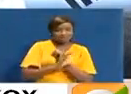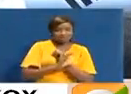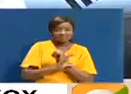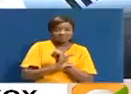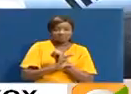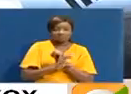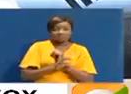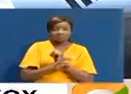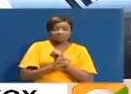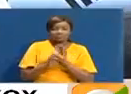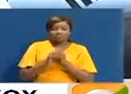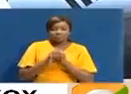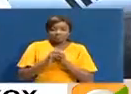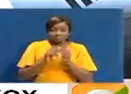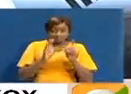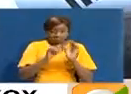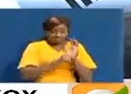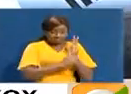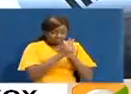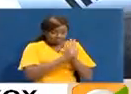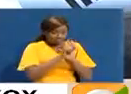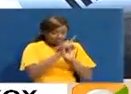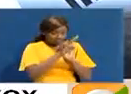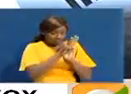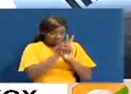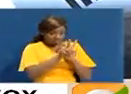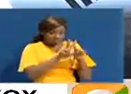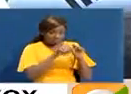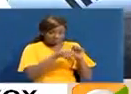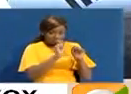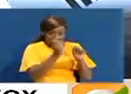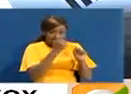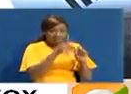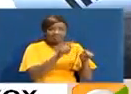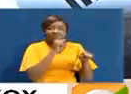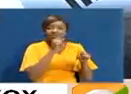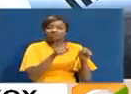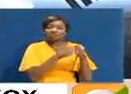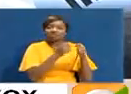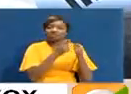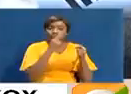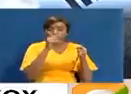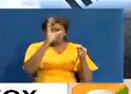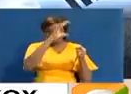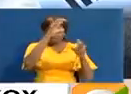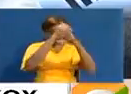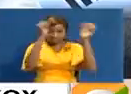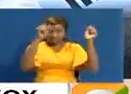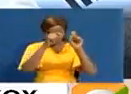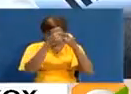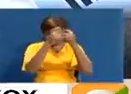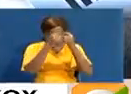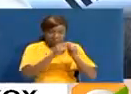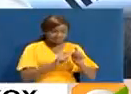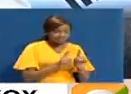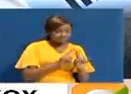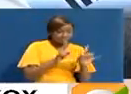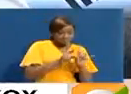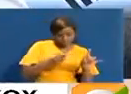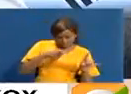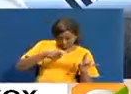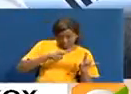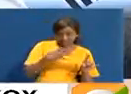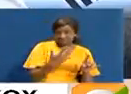where Article 132 of the Constitution of Kenya has been violated by the President. But we also have a situation where she